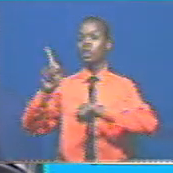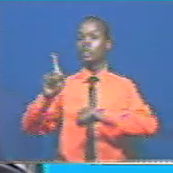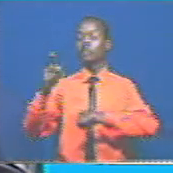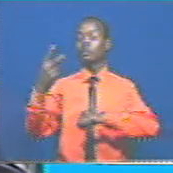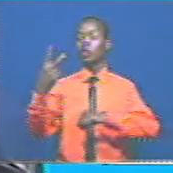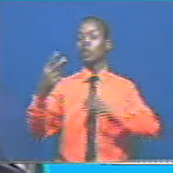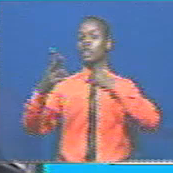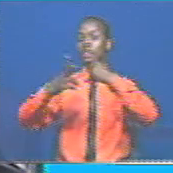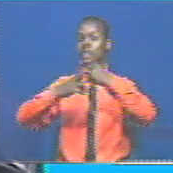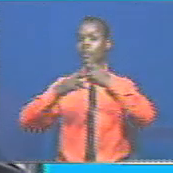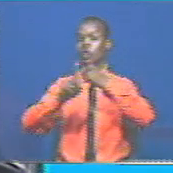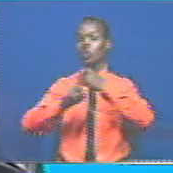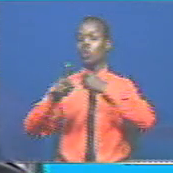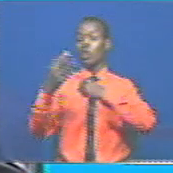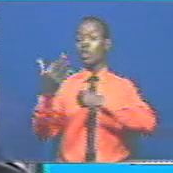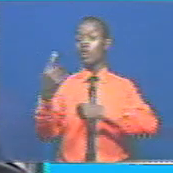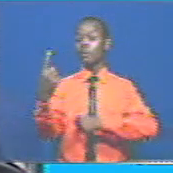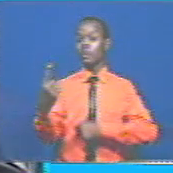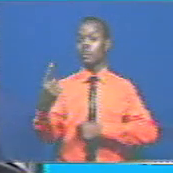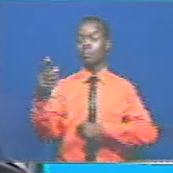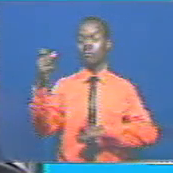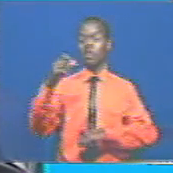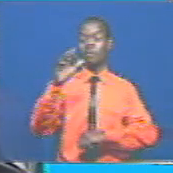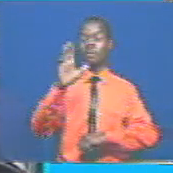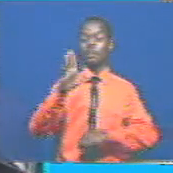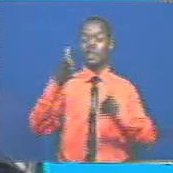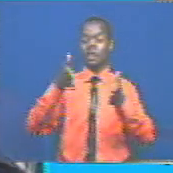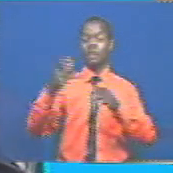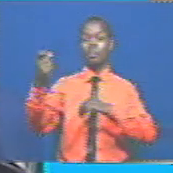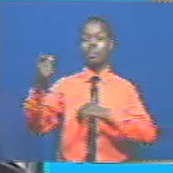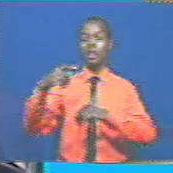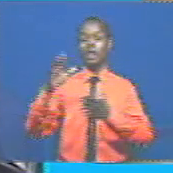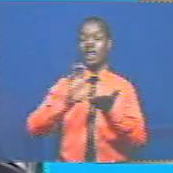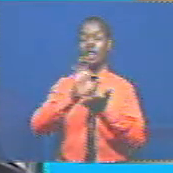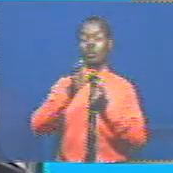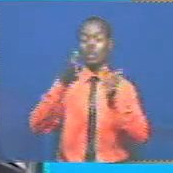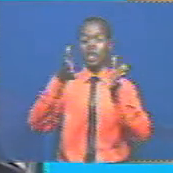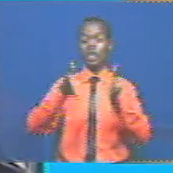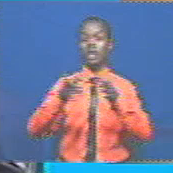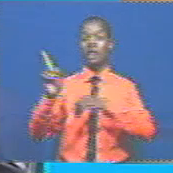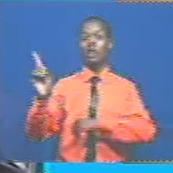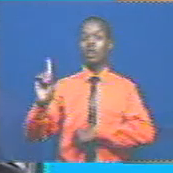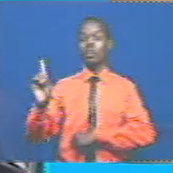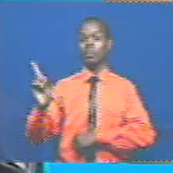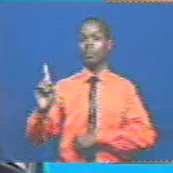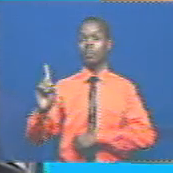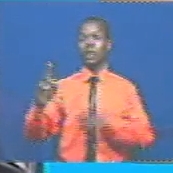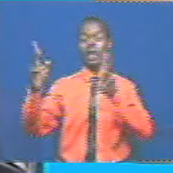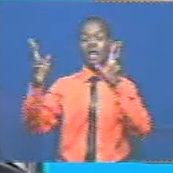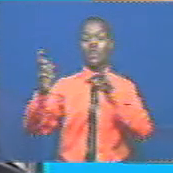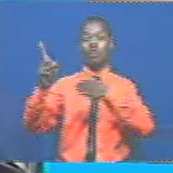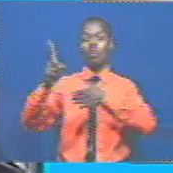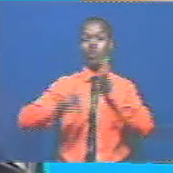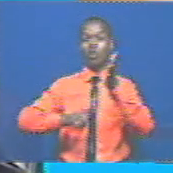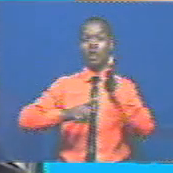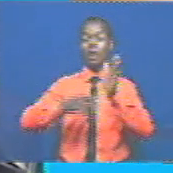of May this month at the UN habitat headquarters right here in Nairobi the theme will be innovation